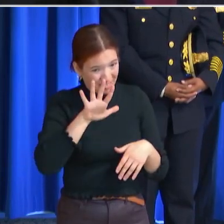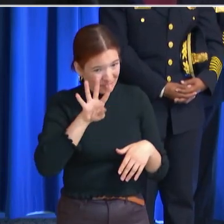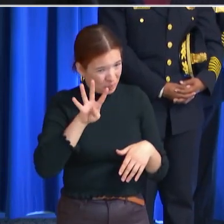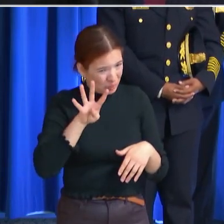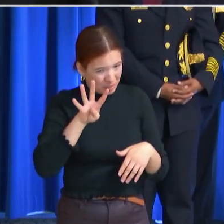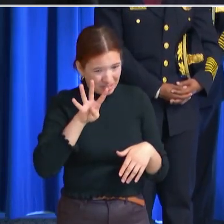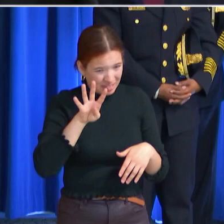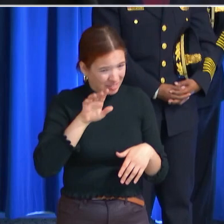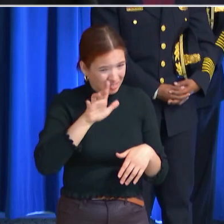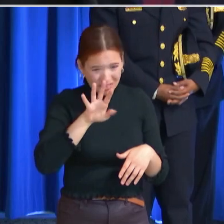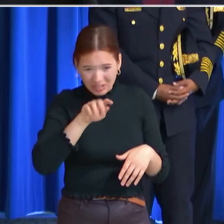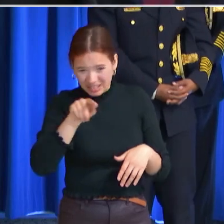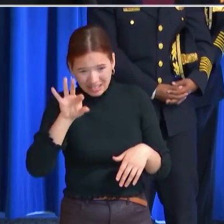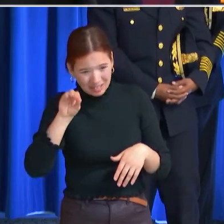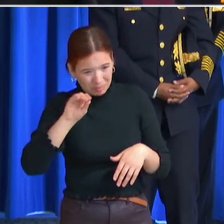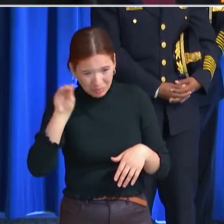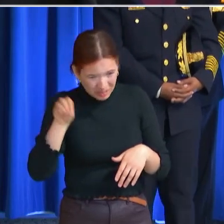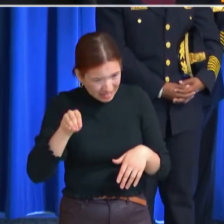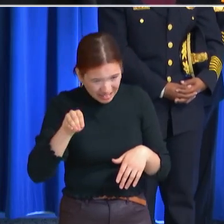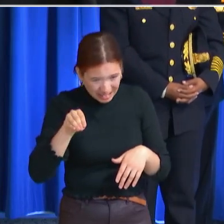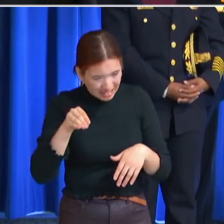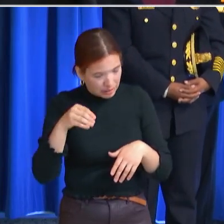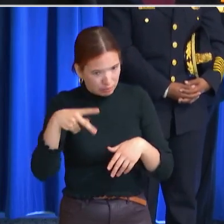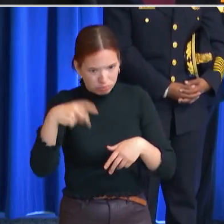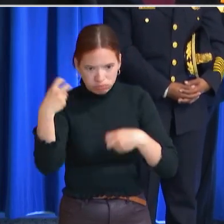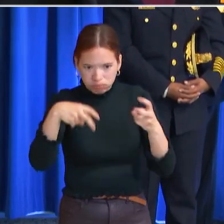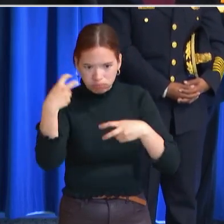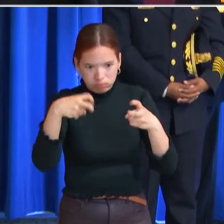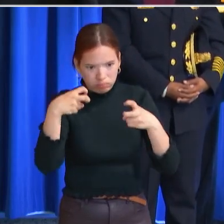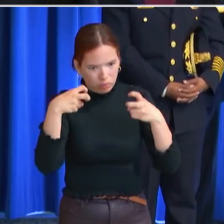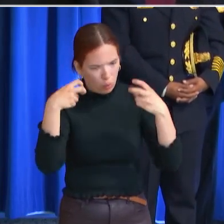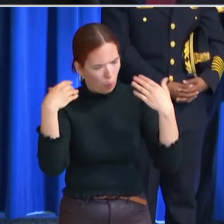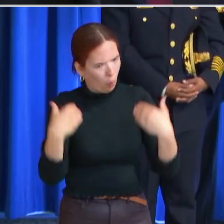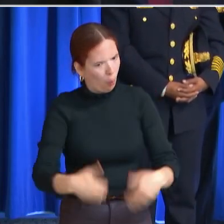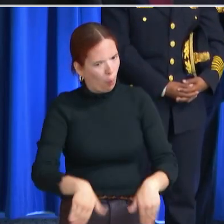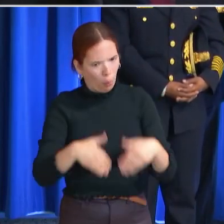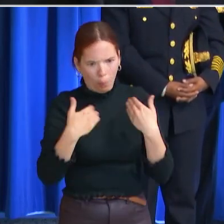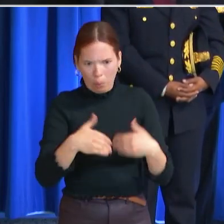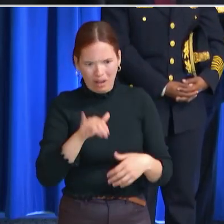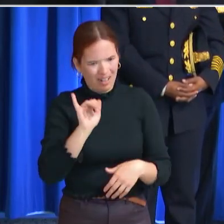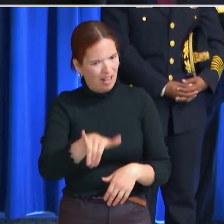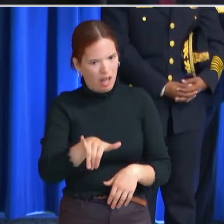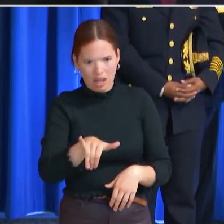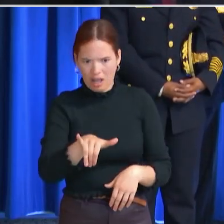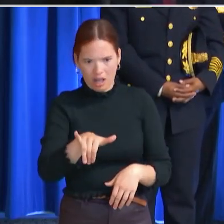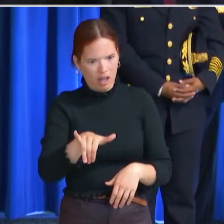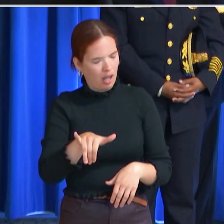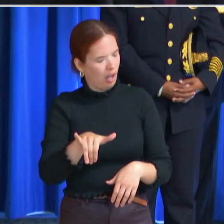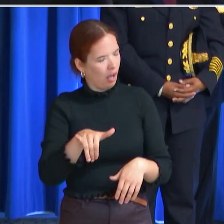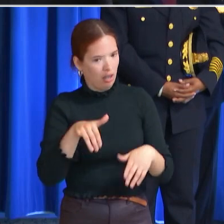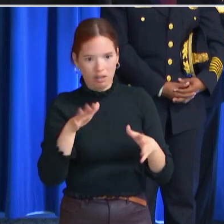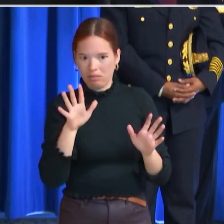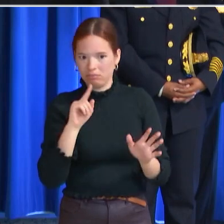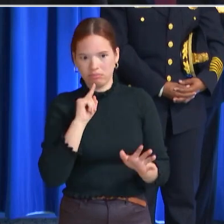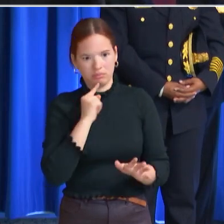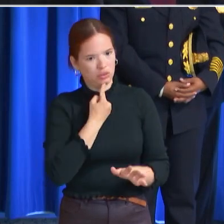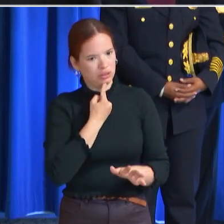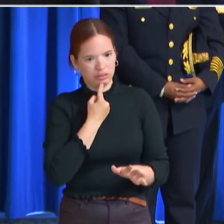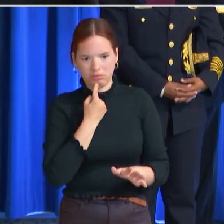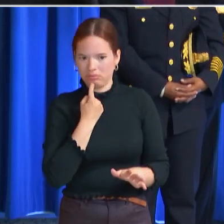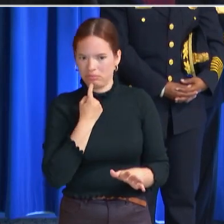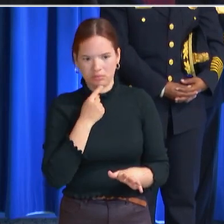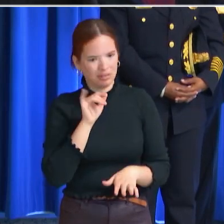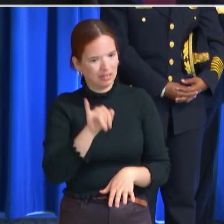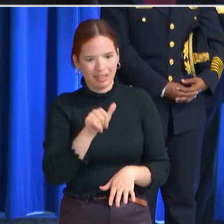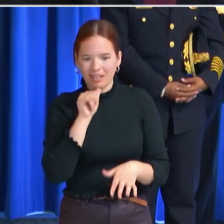59% increase in robberies. That's not the way the year ended. It's a lot of months left in a year, but that really doesn't have anything to do with it, Sam. I